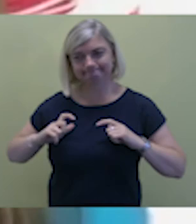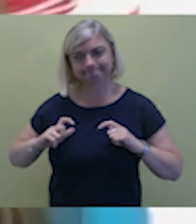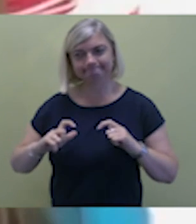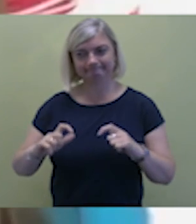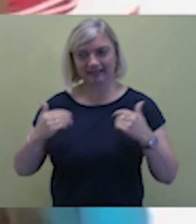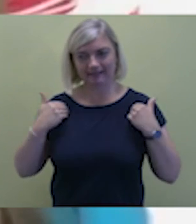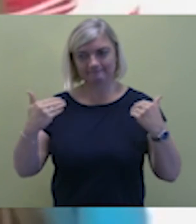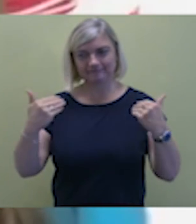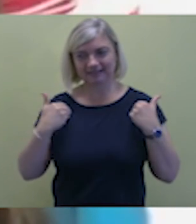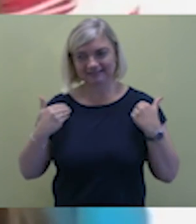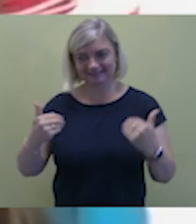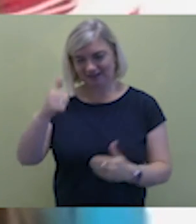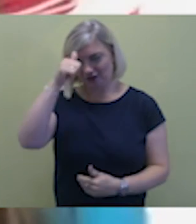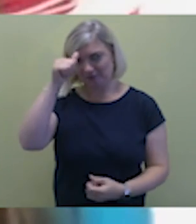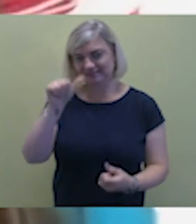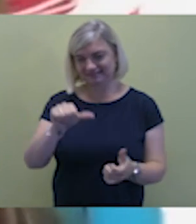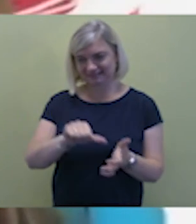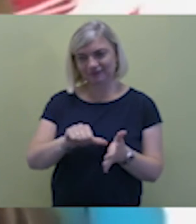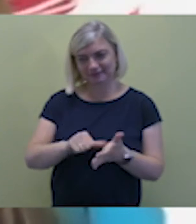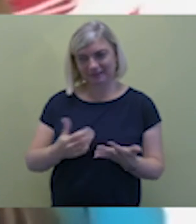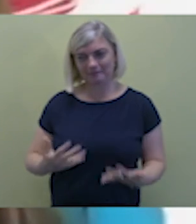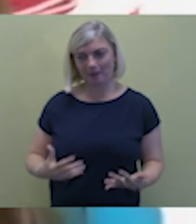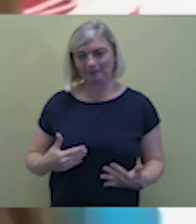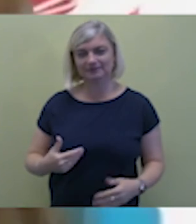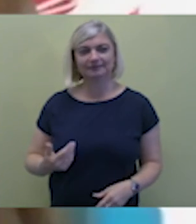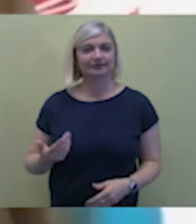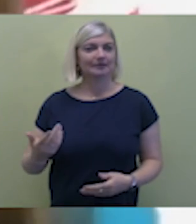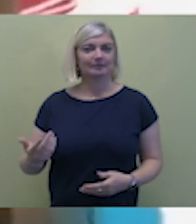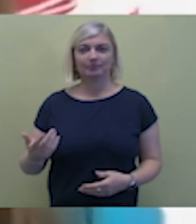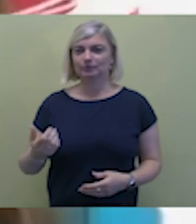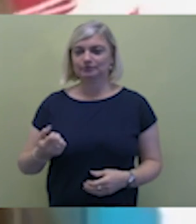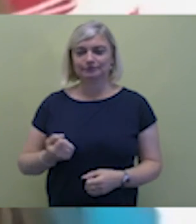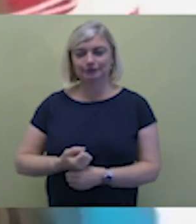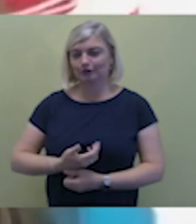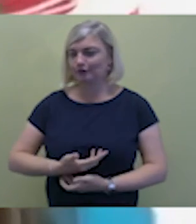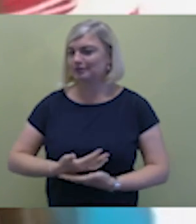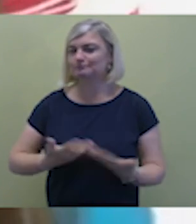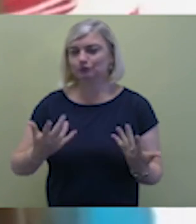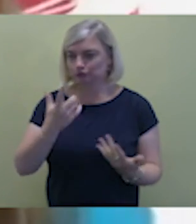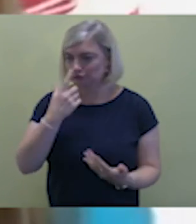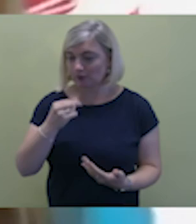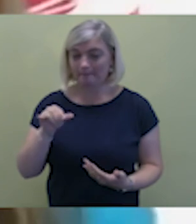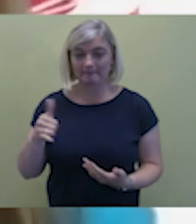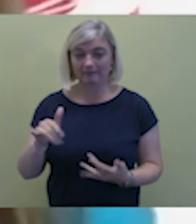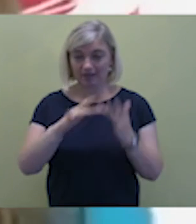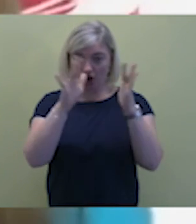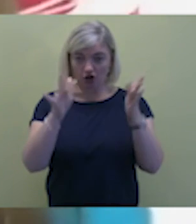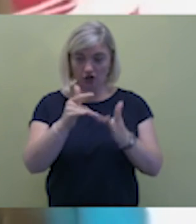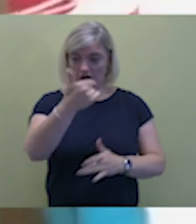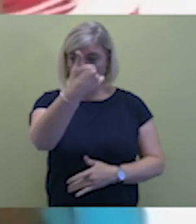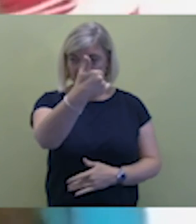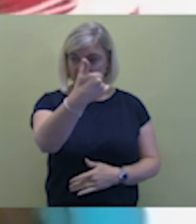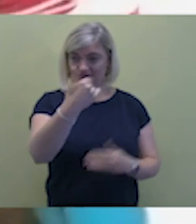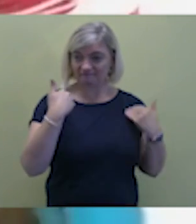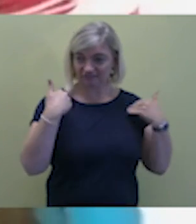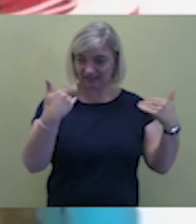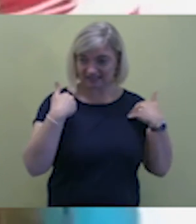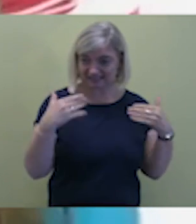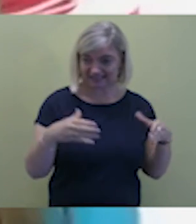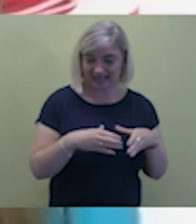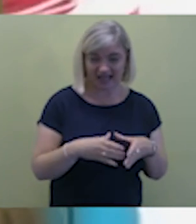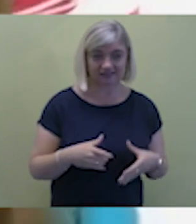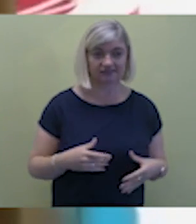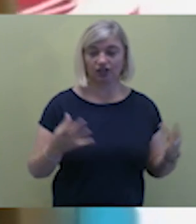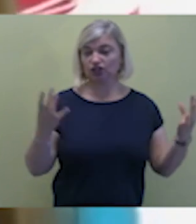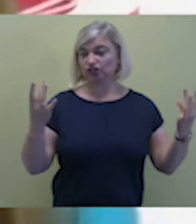know it's already difficult for us right now, but do whatever you can, whether that's taking part on an online fitness class, a bit of